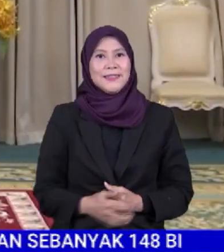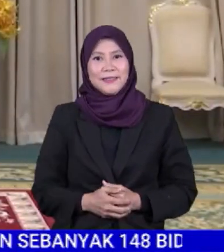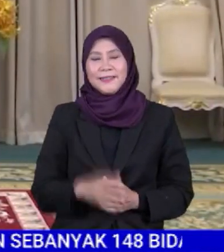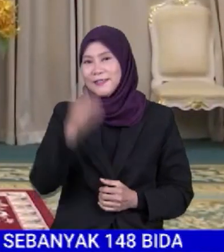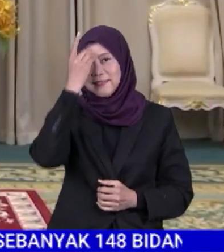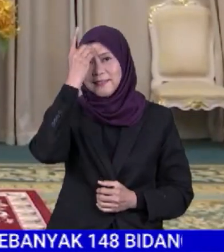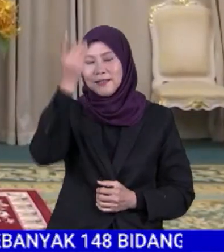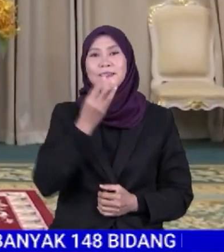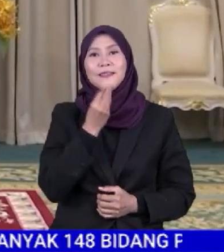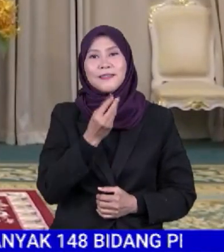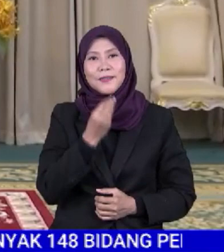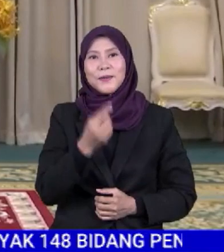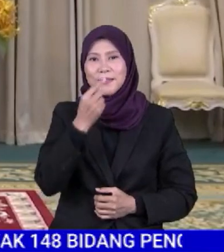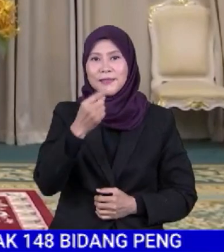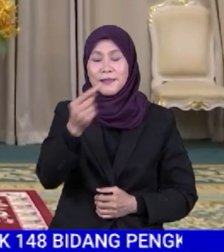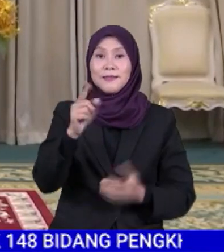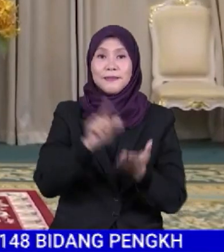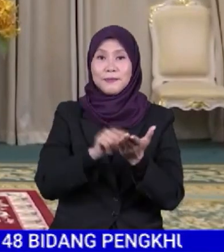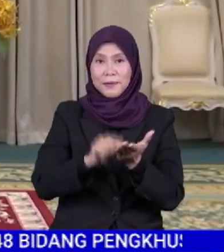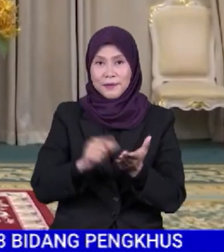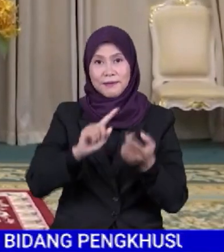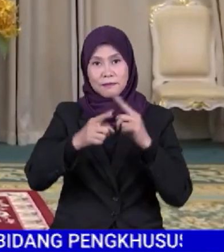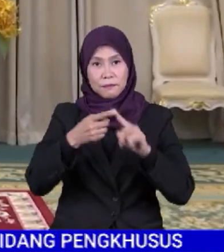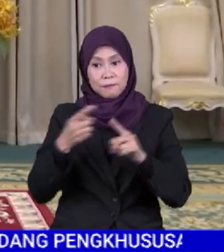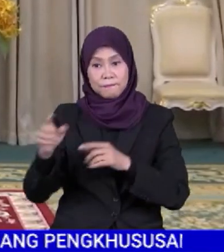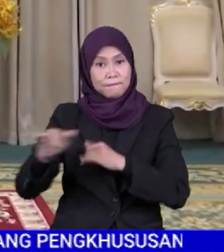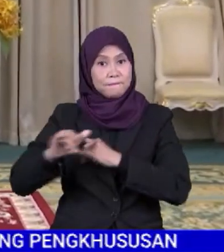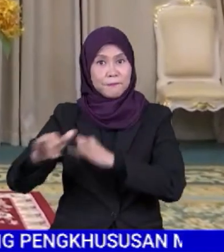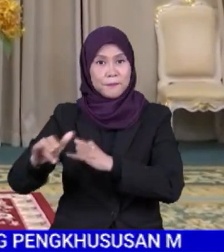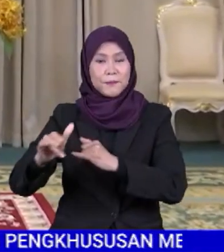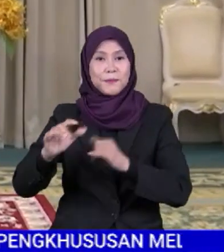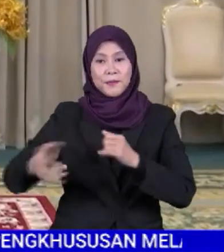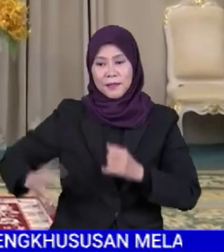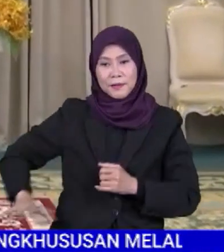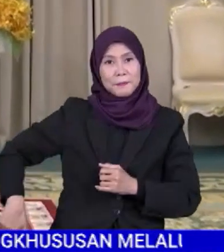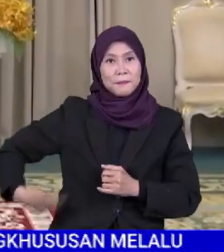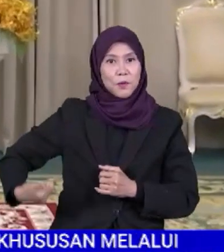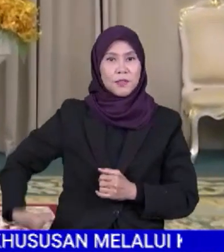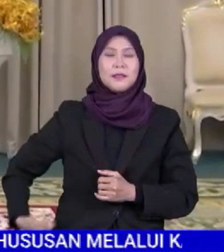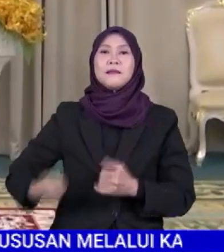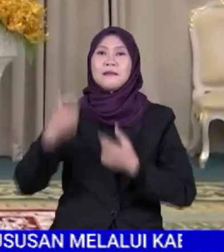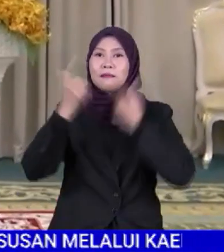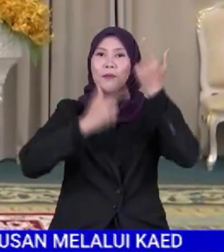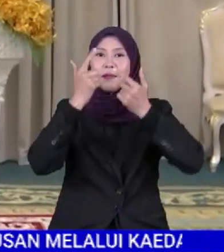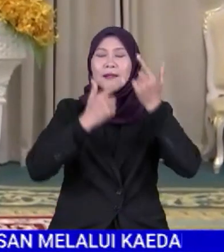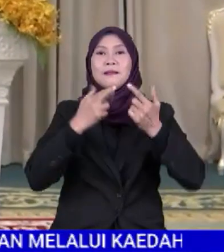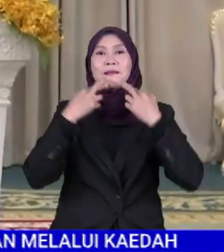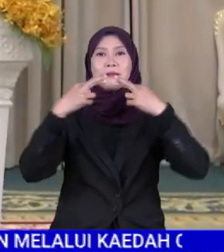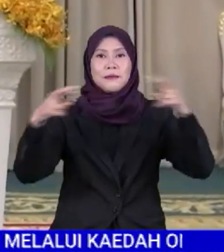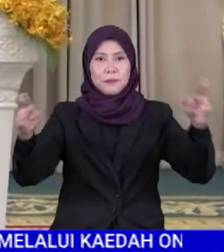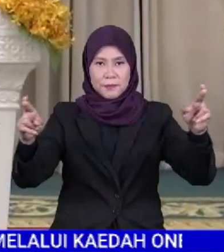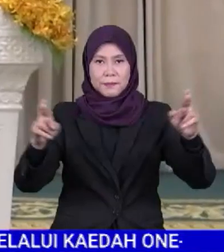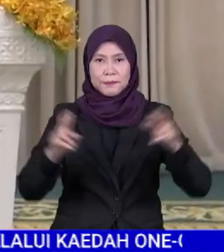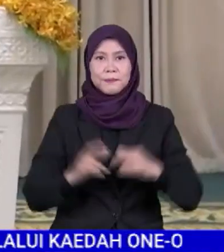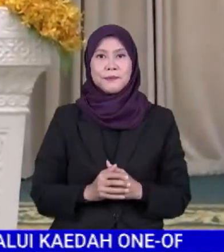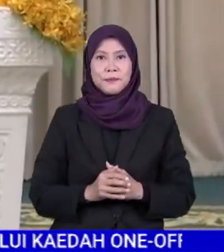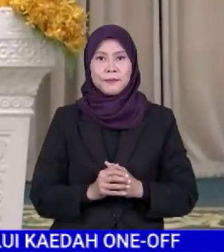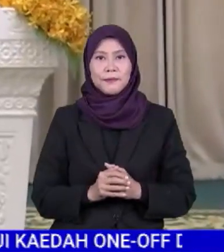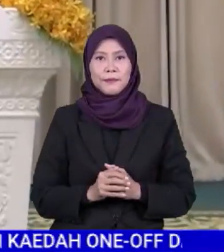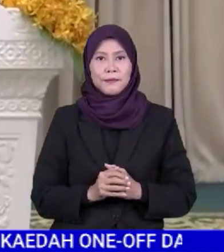Datuk Seri Anwar Ibrahim kata demikian dalam sidang media bersama rakan sejawatan di Kemboja, Hun Sen, sempena lawatan rasmi sulung ke negara itu.